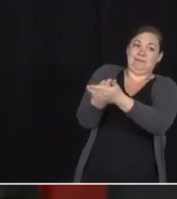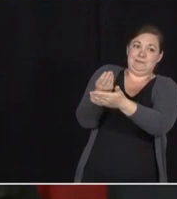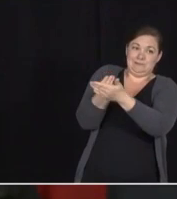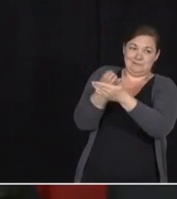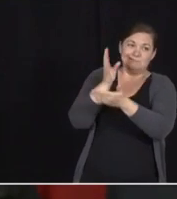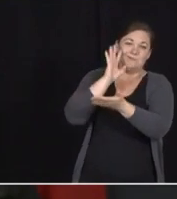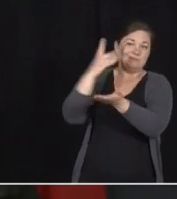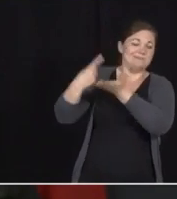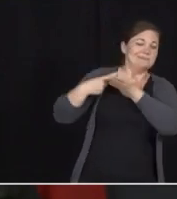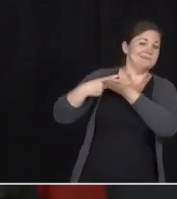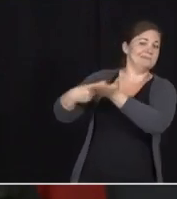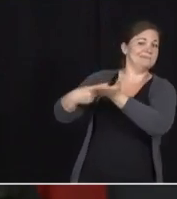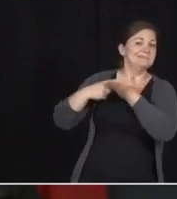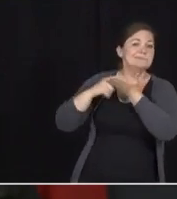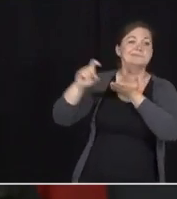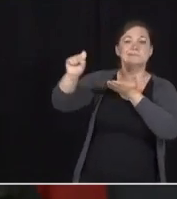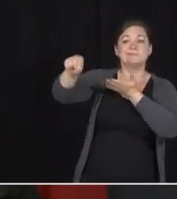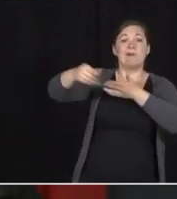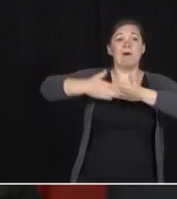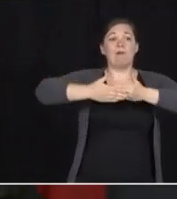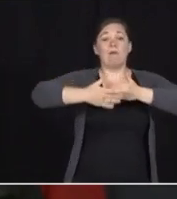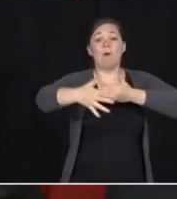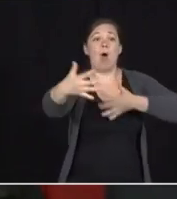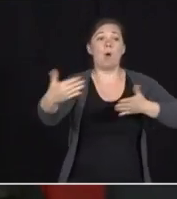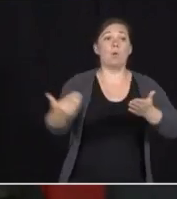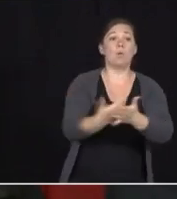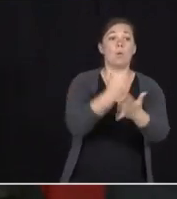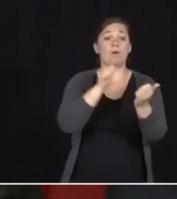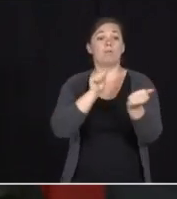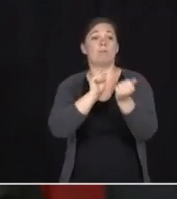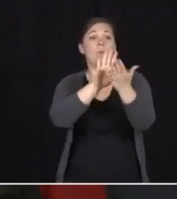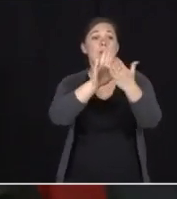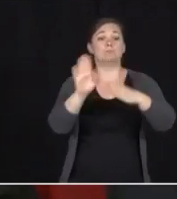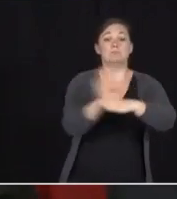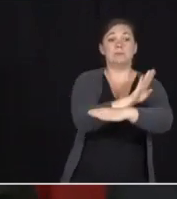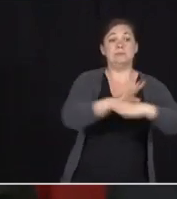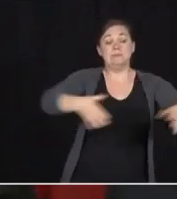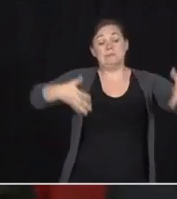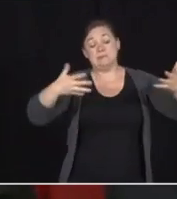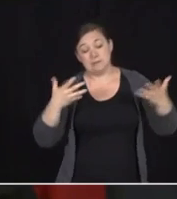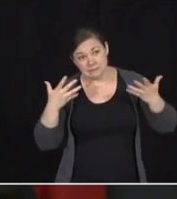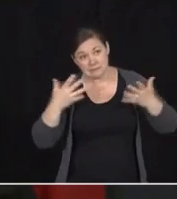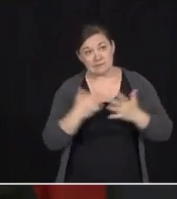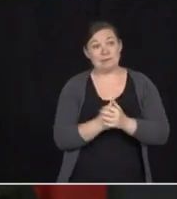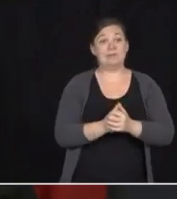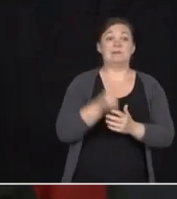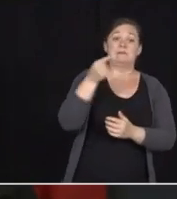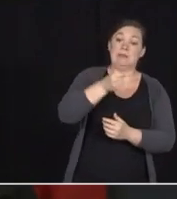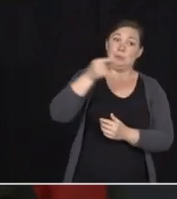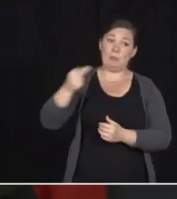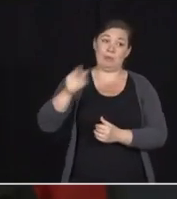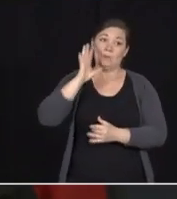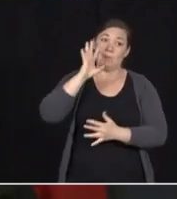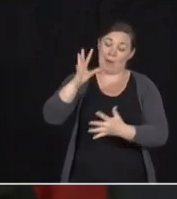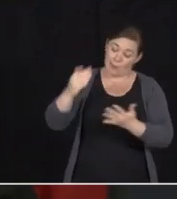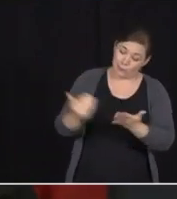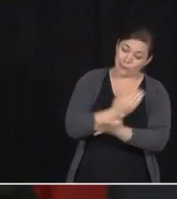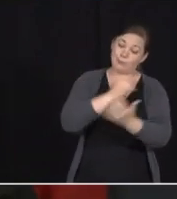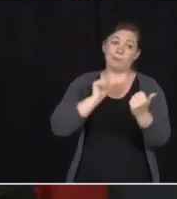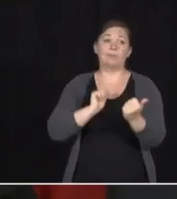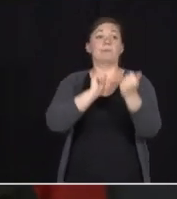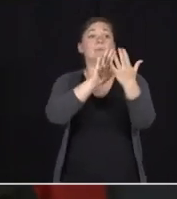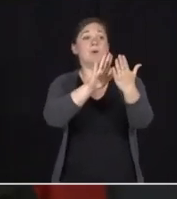say, the new way of doing business, and not only in government, but in the private sector too. I've talked to so